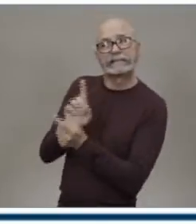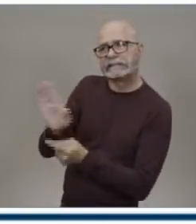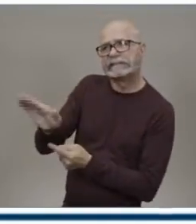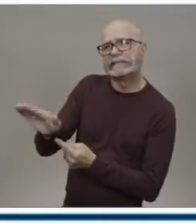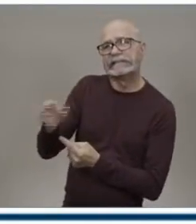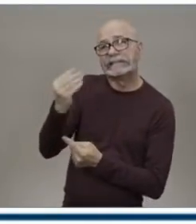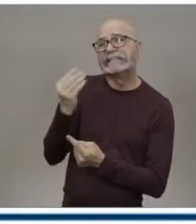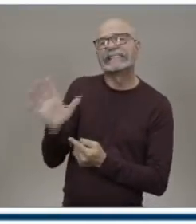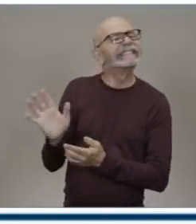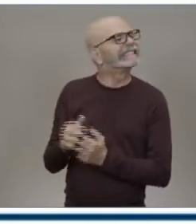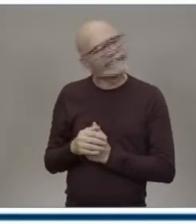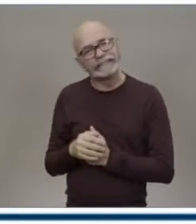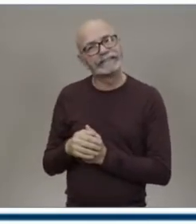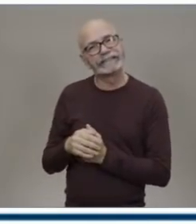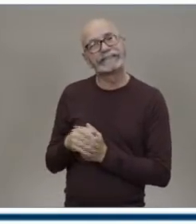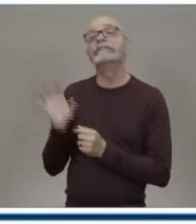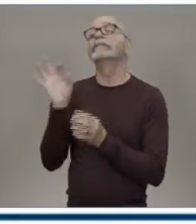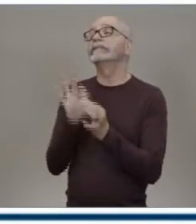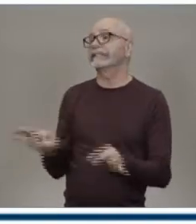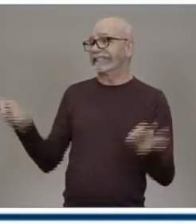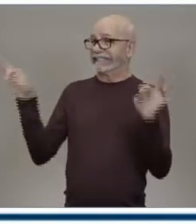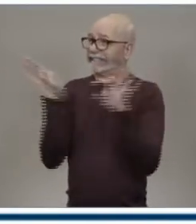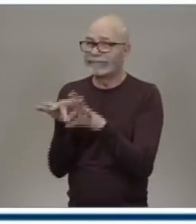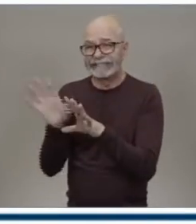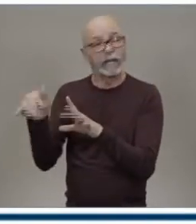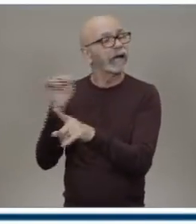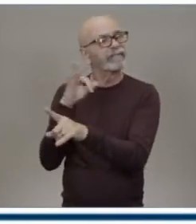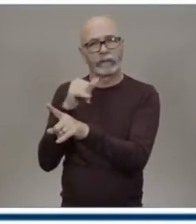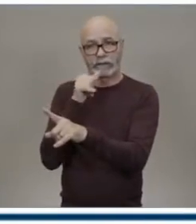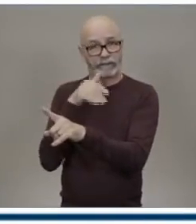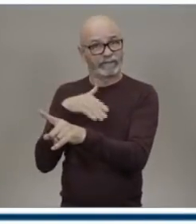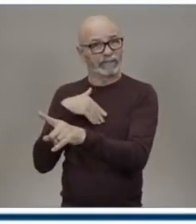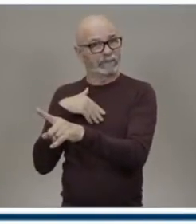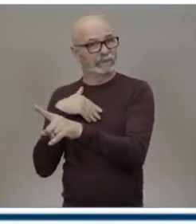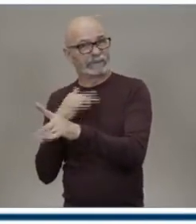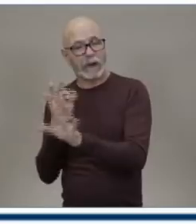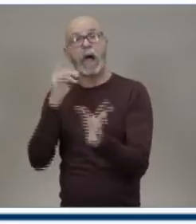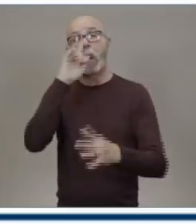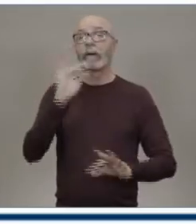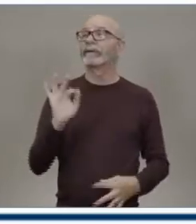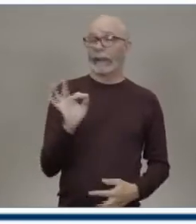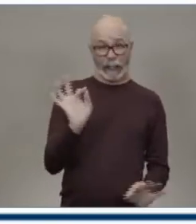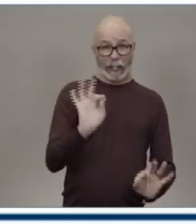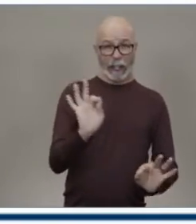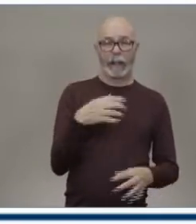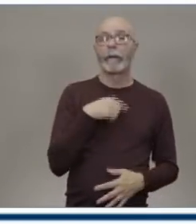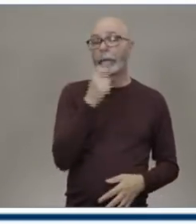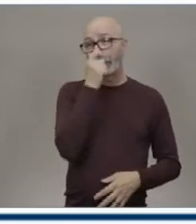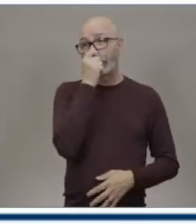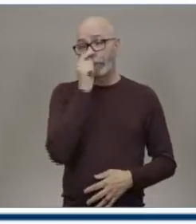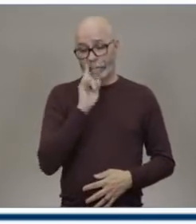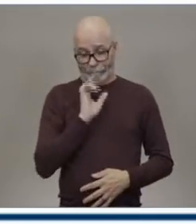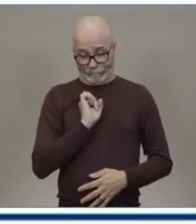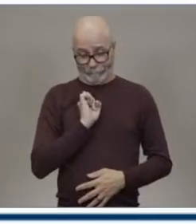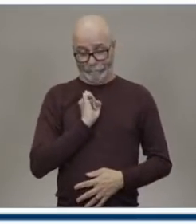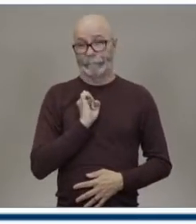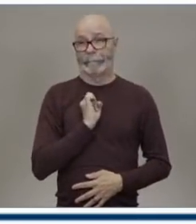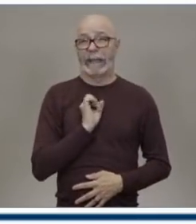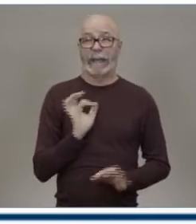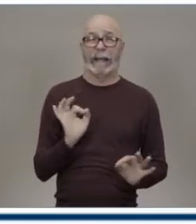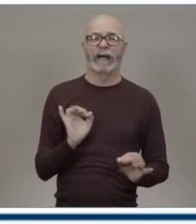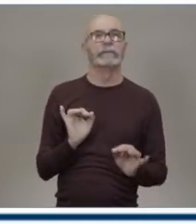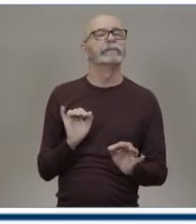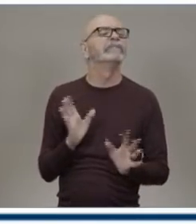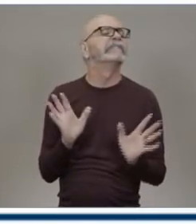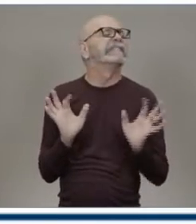who feel unwell, even if they just think they have a mild cold-like symptoms, that they need to stay home or go home right